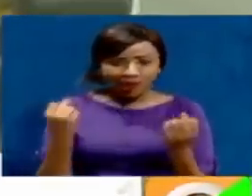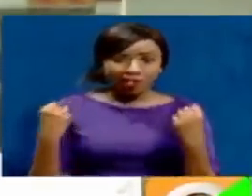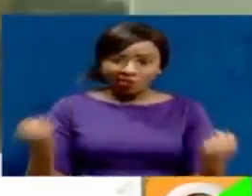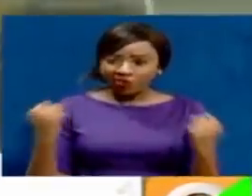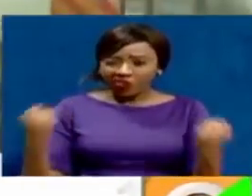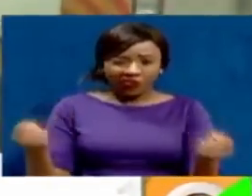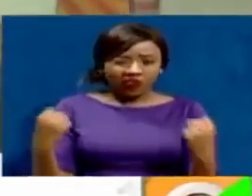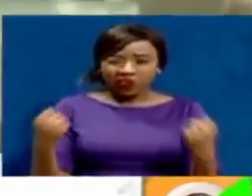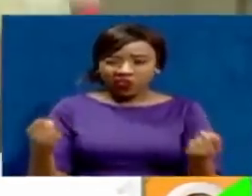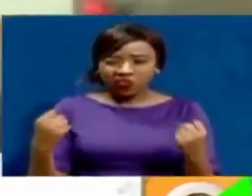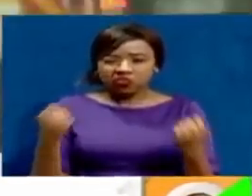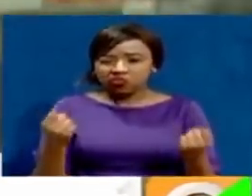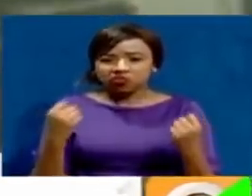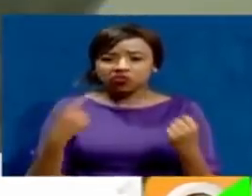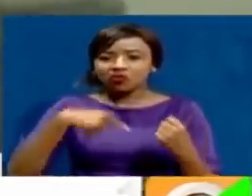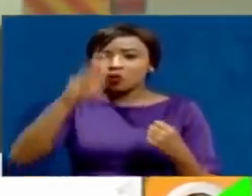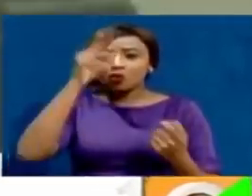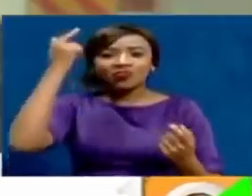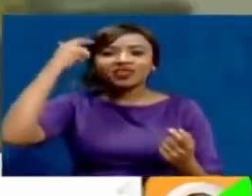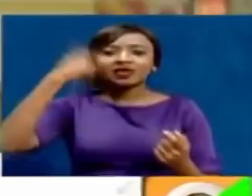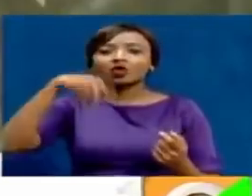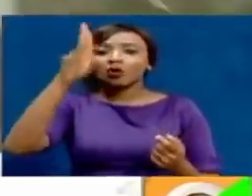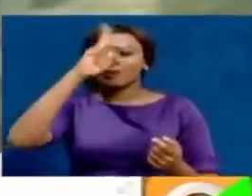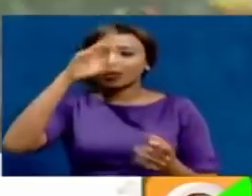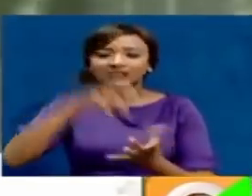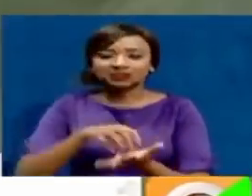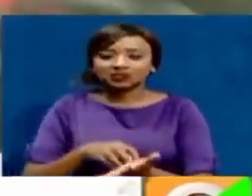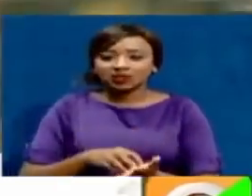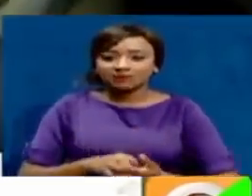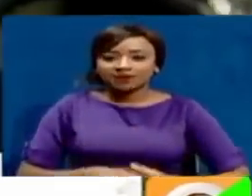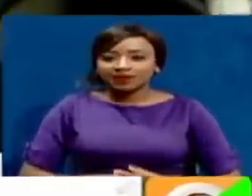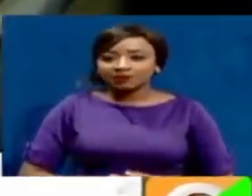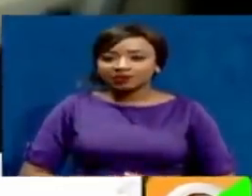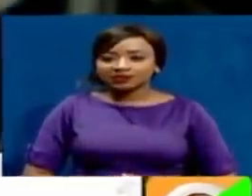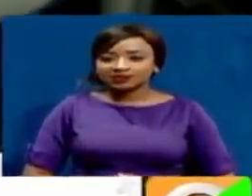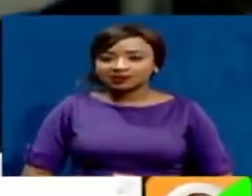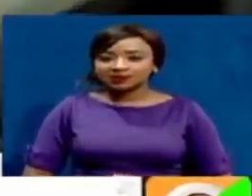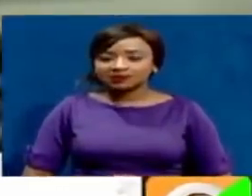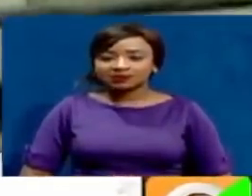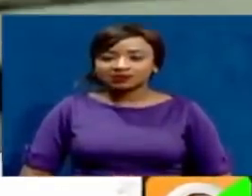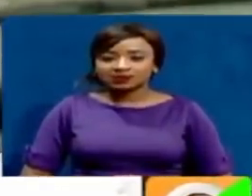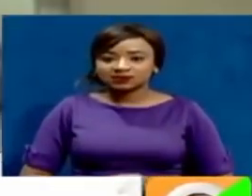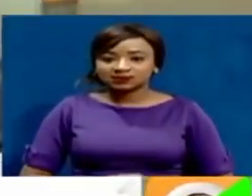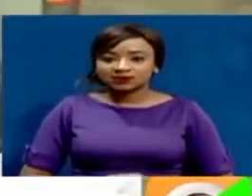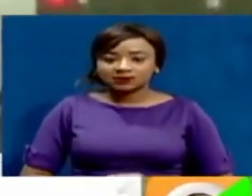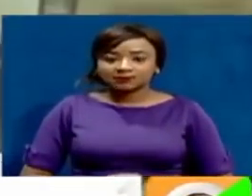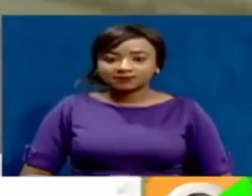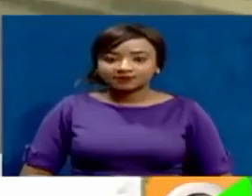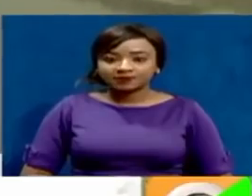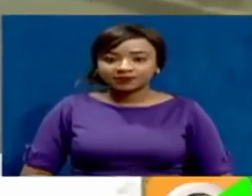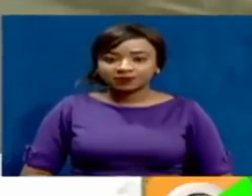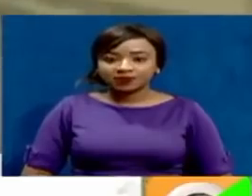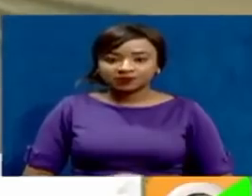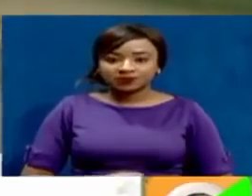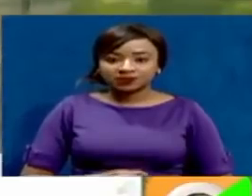did not stop at the Nairobi Area Police Station. Instead, it accelerated towards Kileleshwa